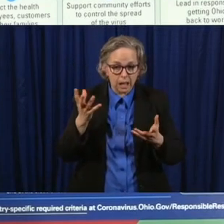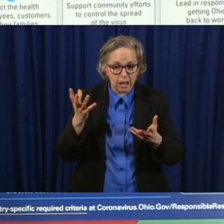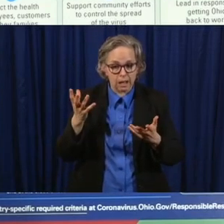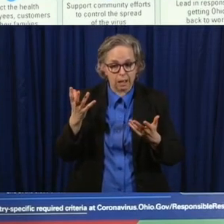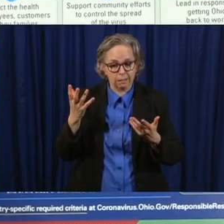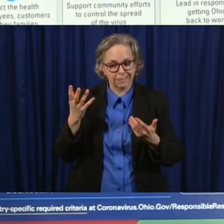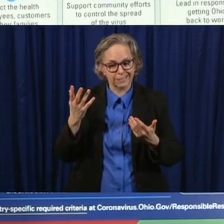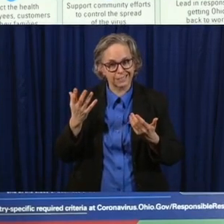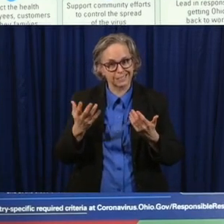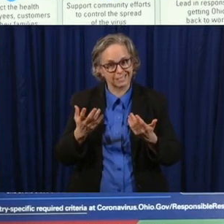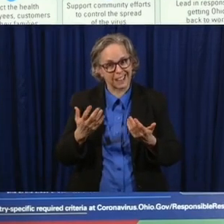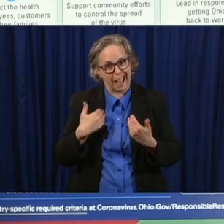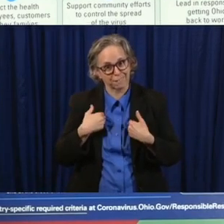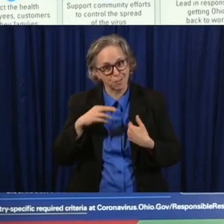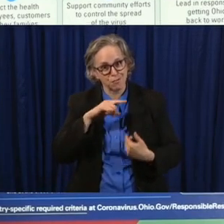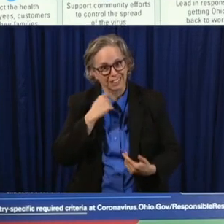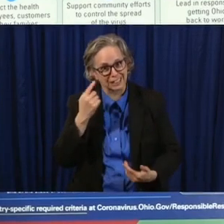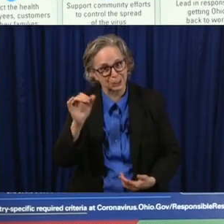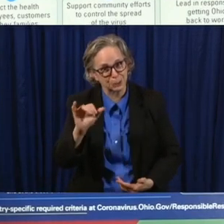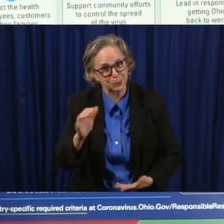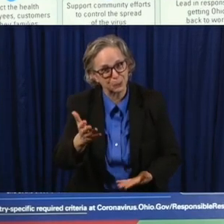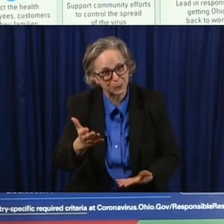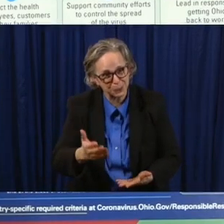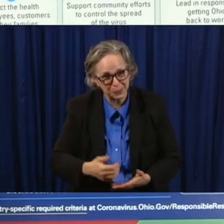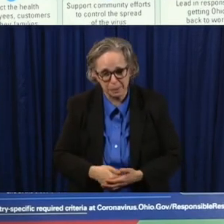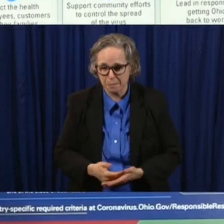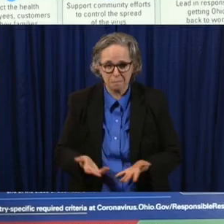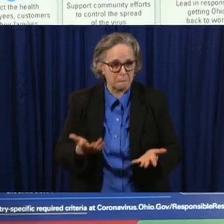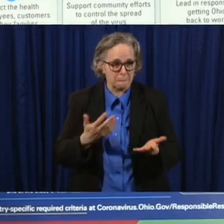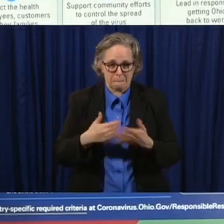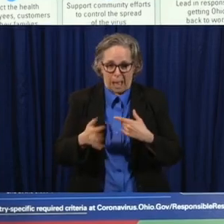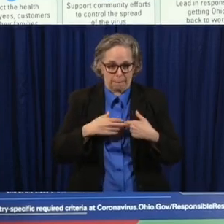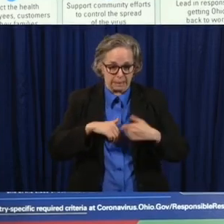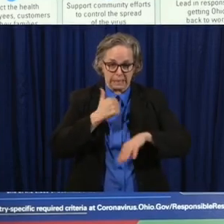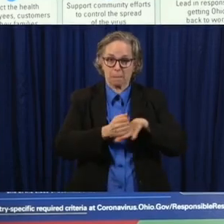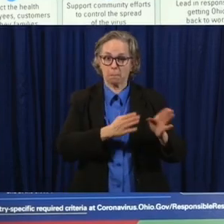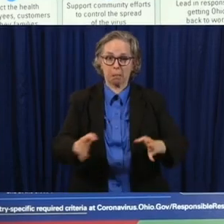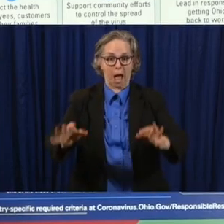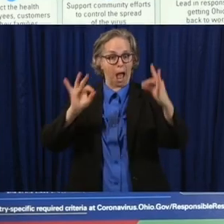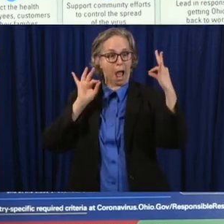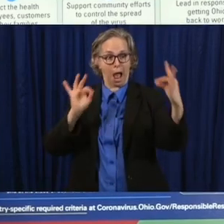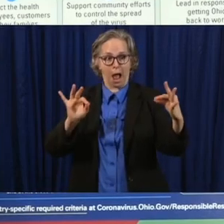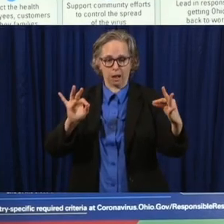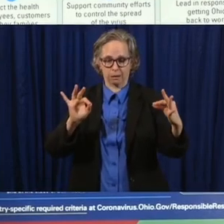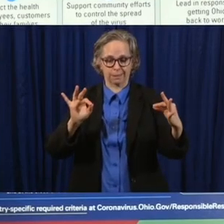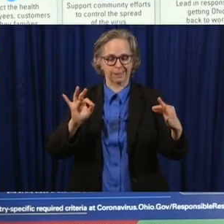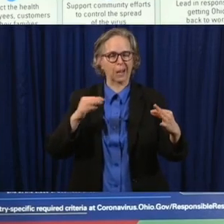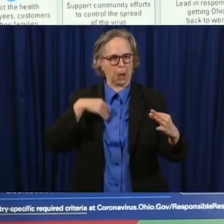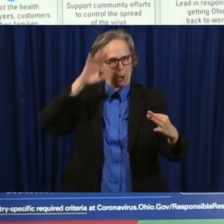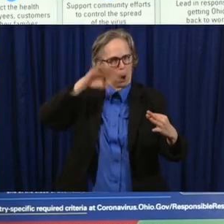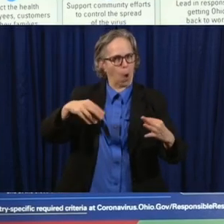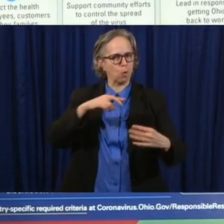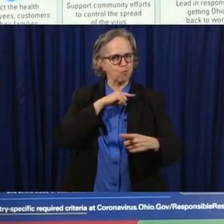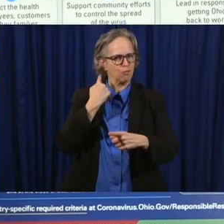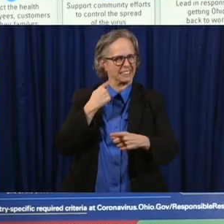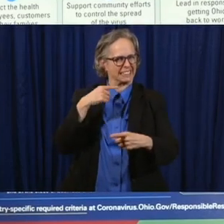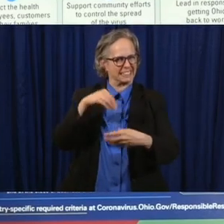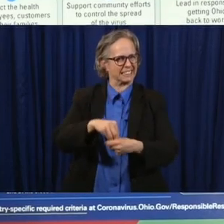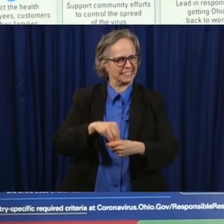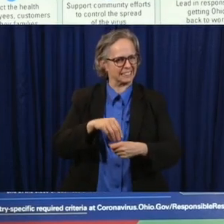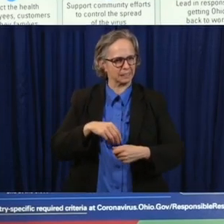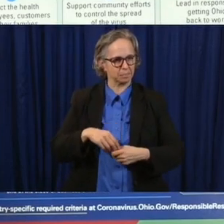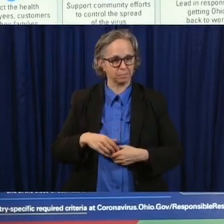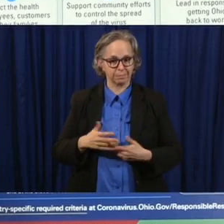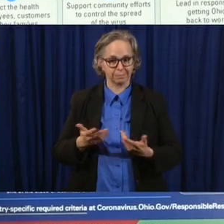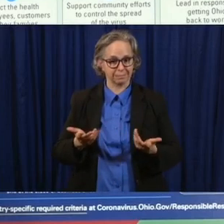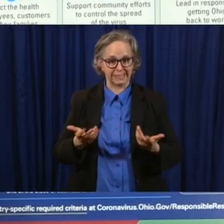Whatever we did today was a risk. Doing nothing is a risk. Doing nothing and let the status quo continue is a risk.